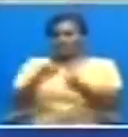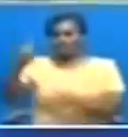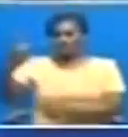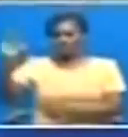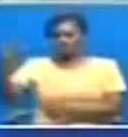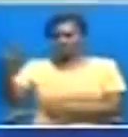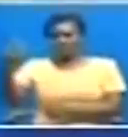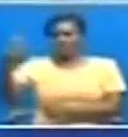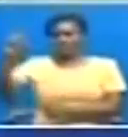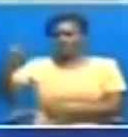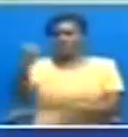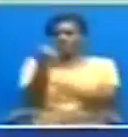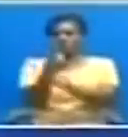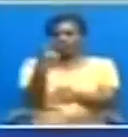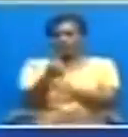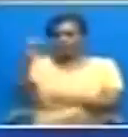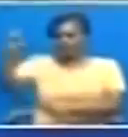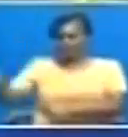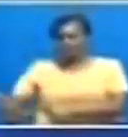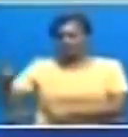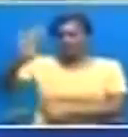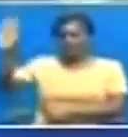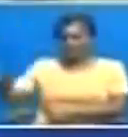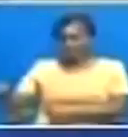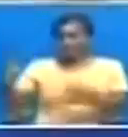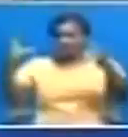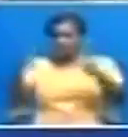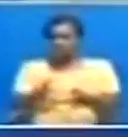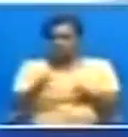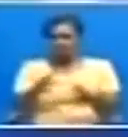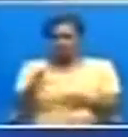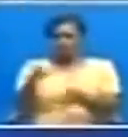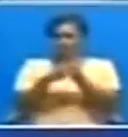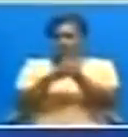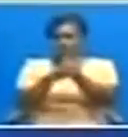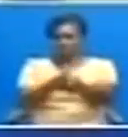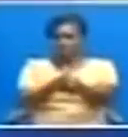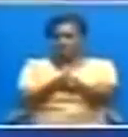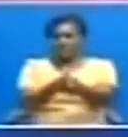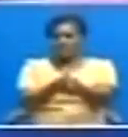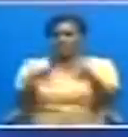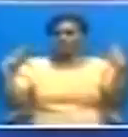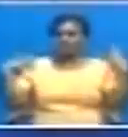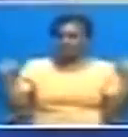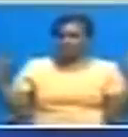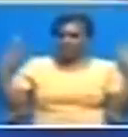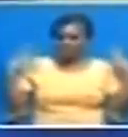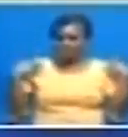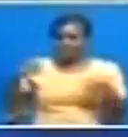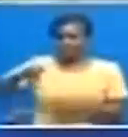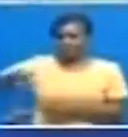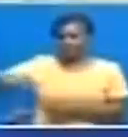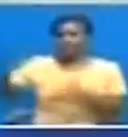of October and 1st of November in South Africa. The team, under the watchful eye of coach William Okech, has been training at the Nairobi City Park